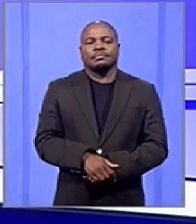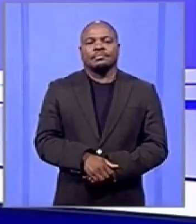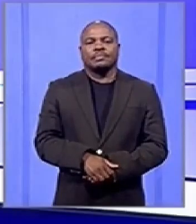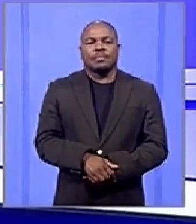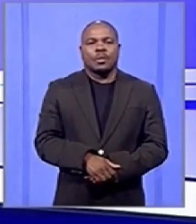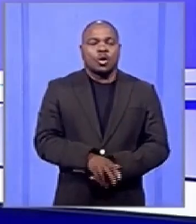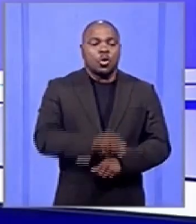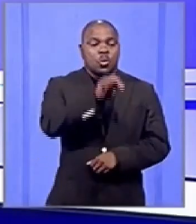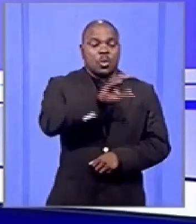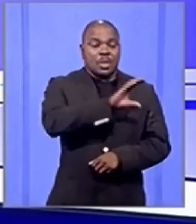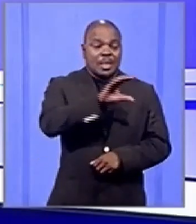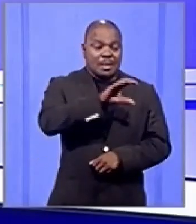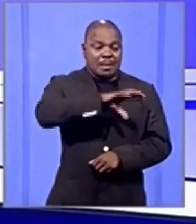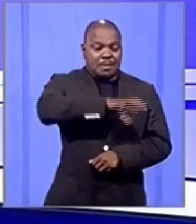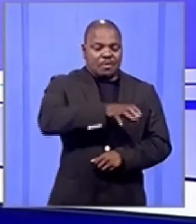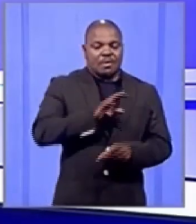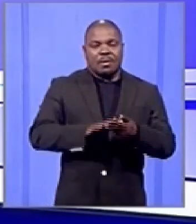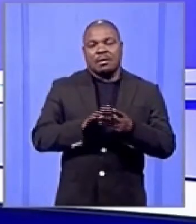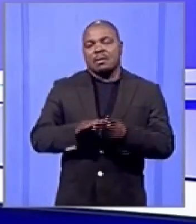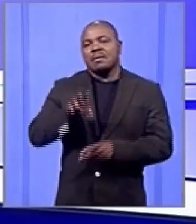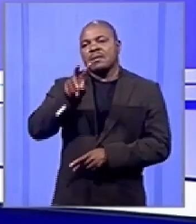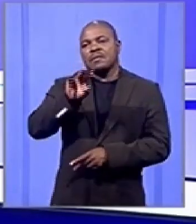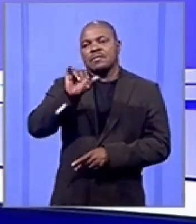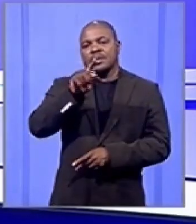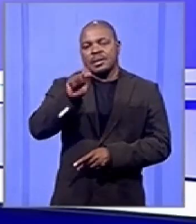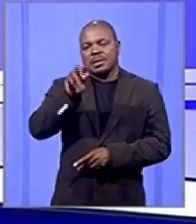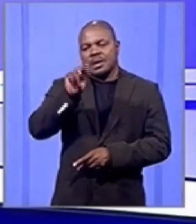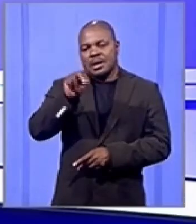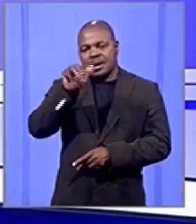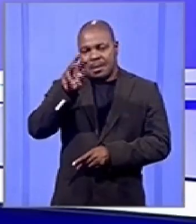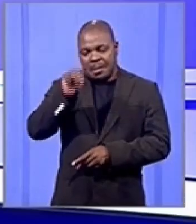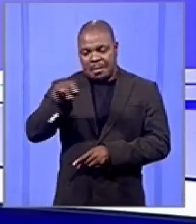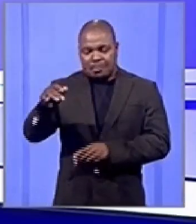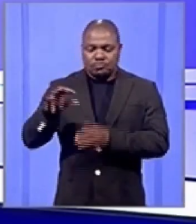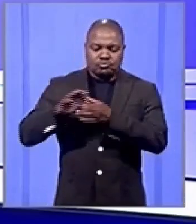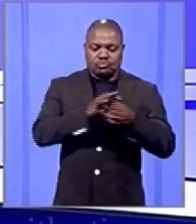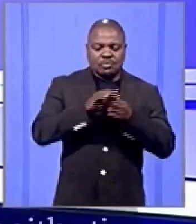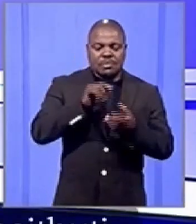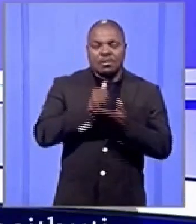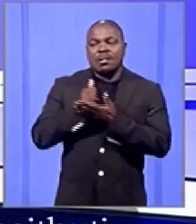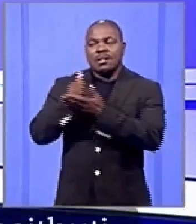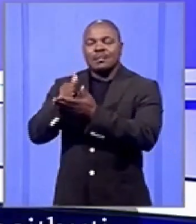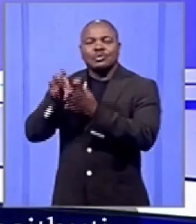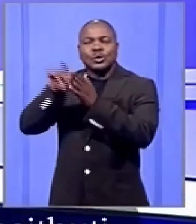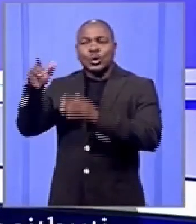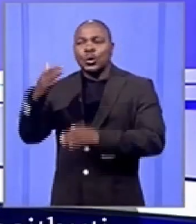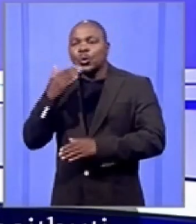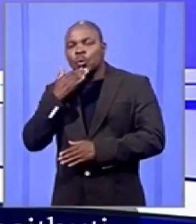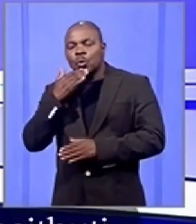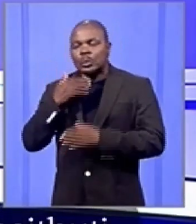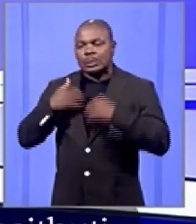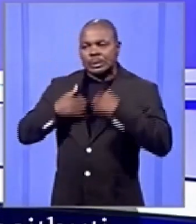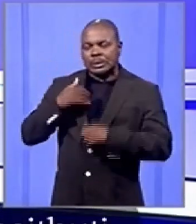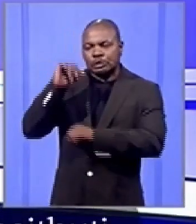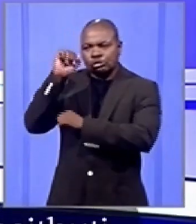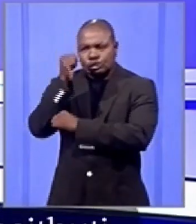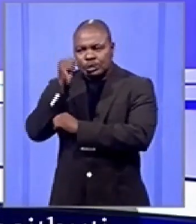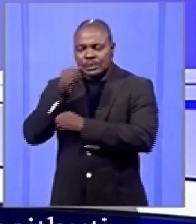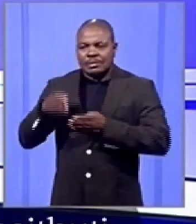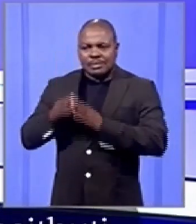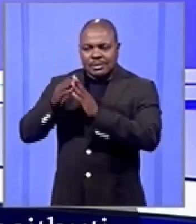Province ya Northern Cape e sebedisana le baemedi ba Vietnam ba fana ka dithuso tsa ditjhelete ba baithuti ba nang le thasello lekaleng la boenjiniere